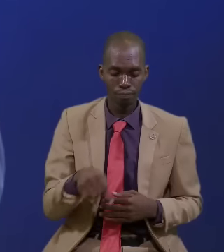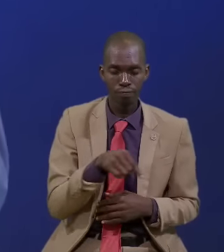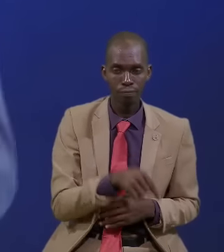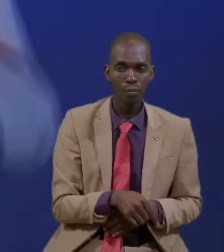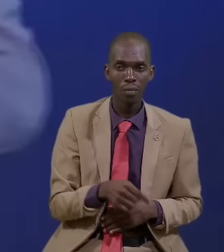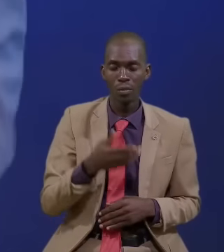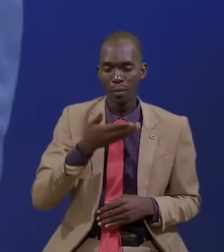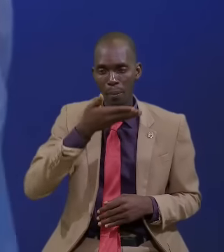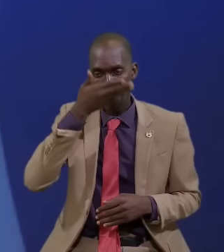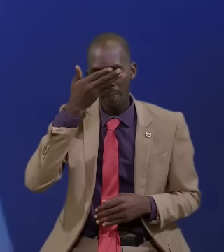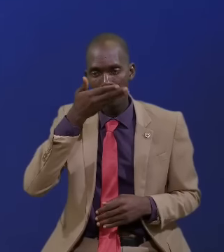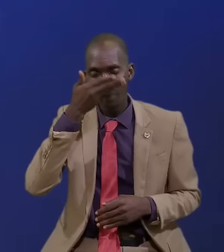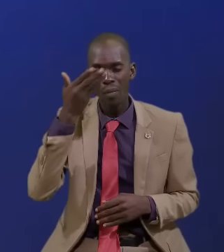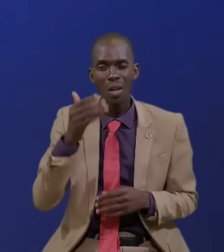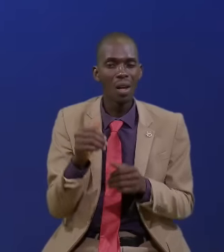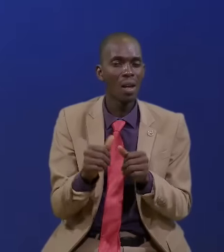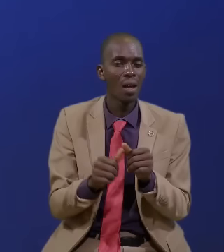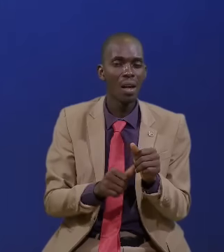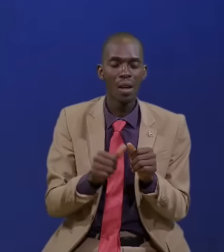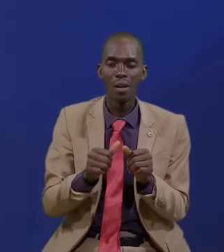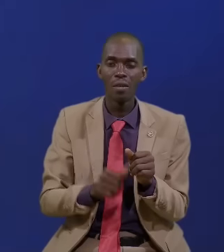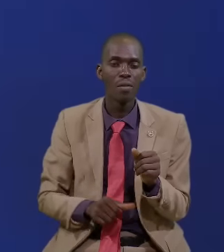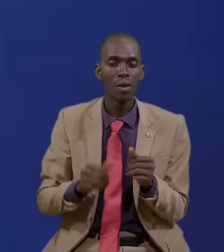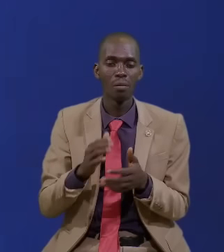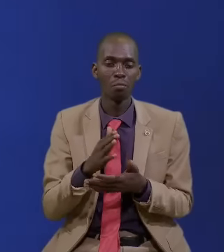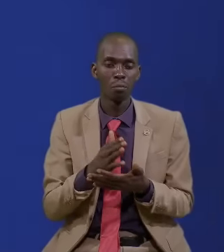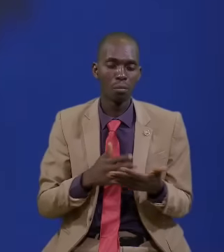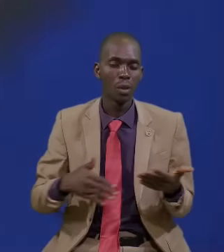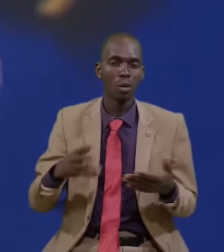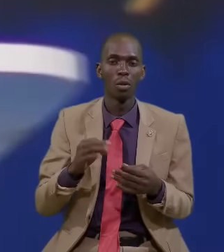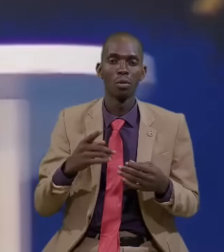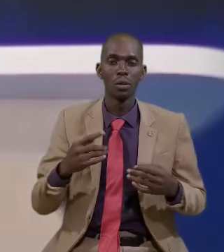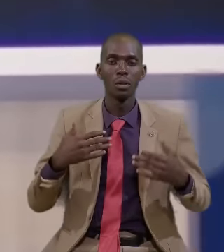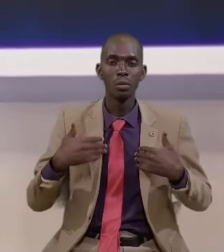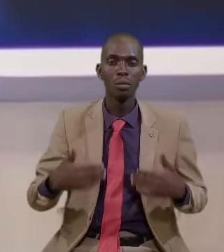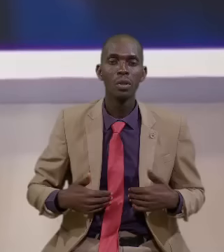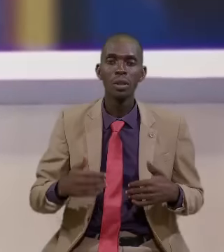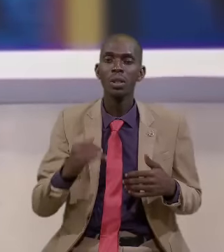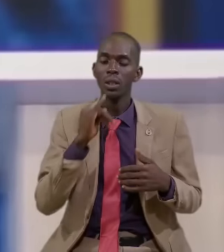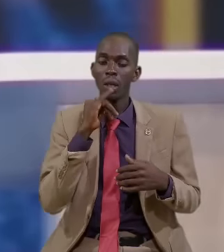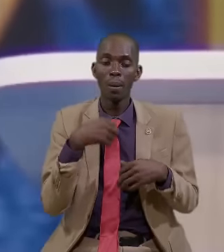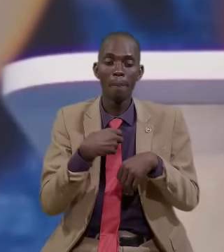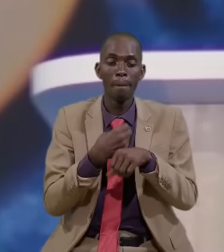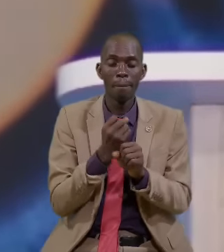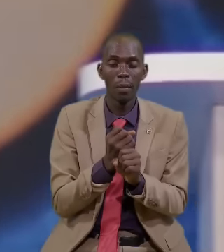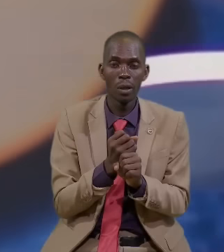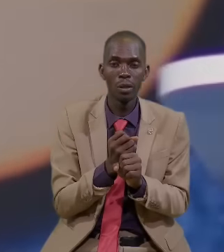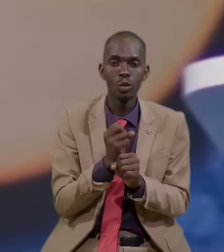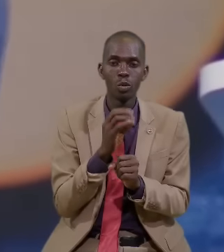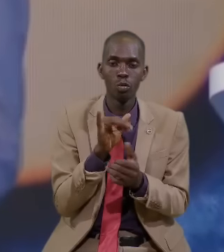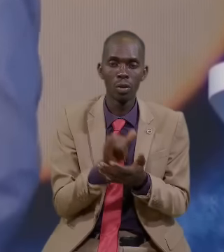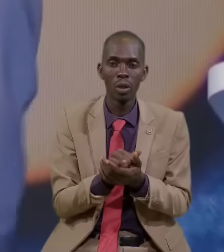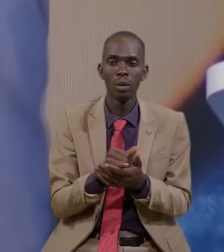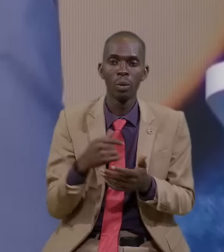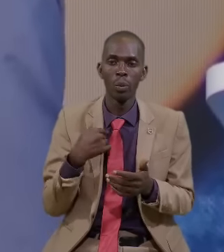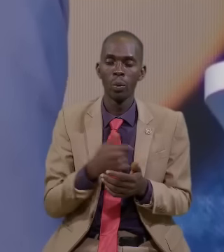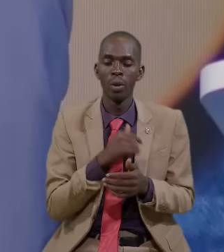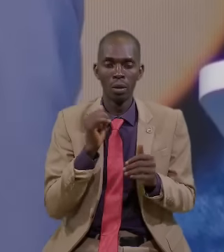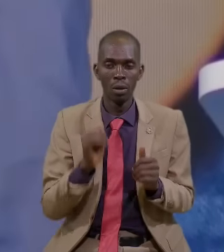smell. Every part of the body is made so that we can contact